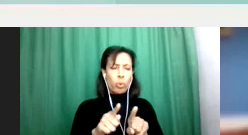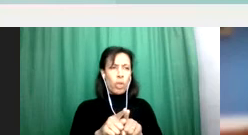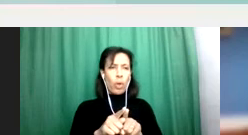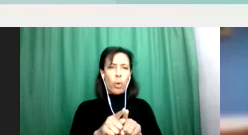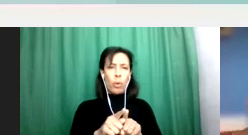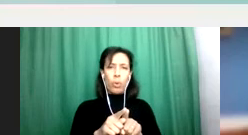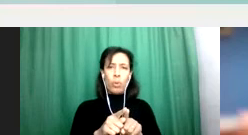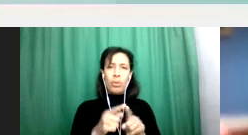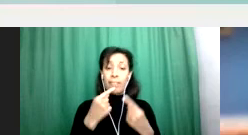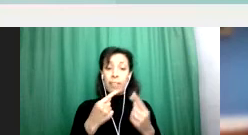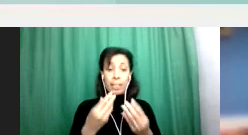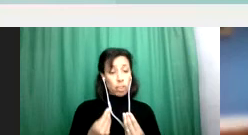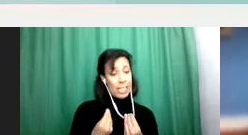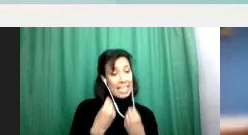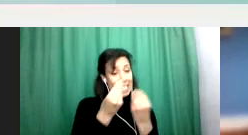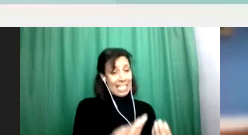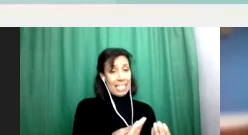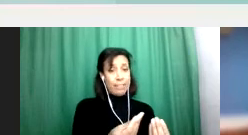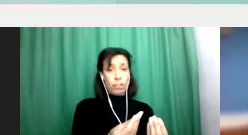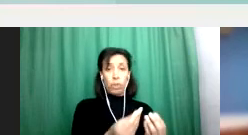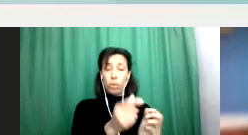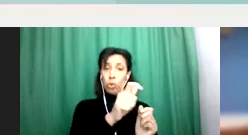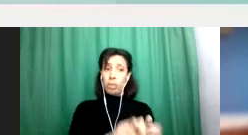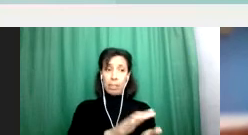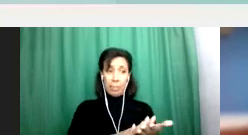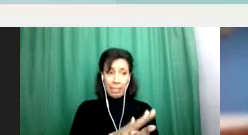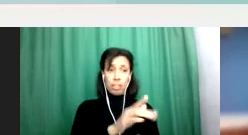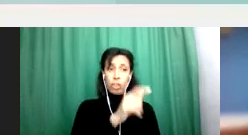that enables them to build on what they are doing?